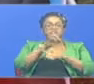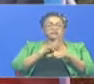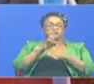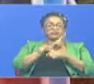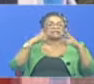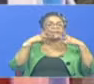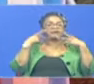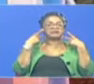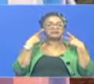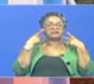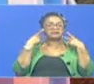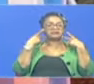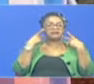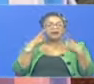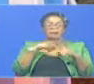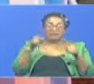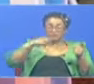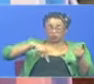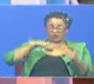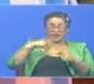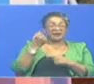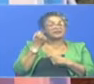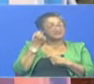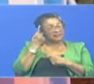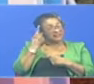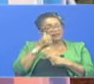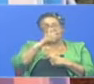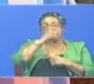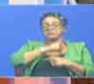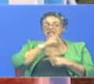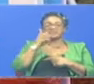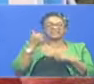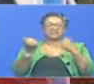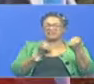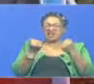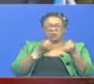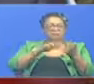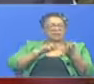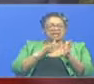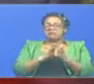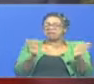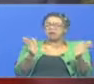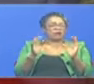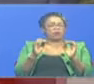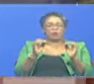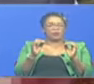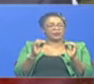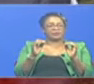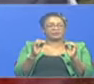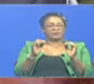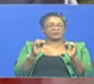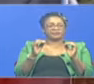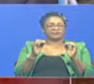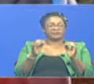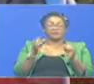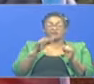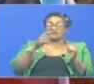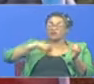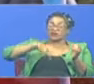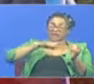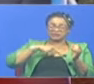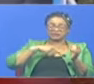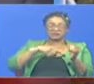But we do understand, too, that a private vehicle is not necessarily a public place. But in order for us to be able to